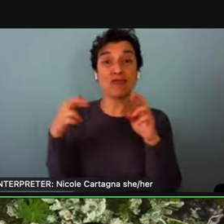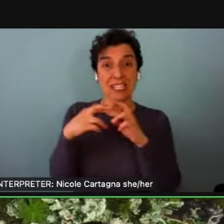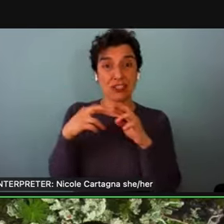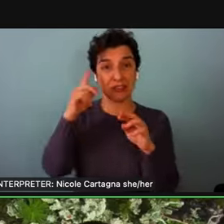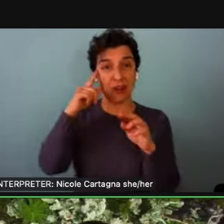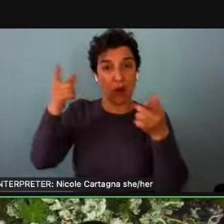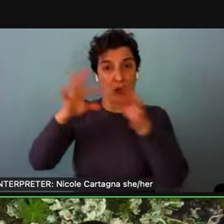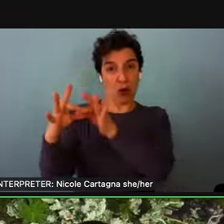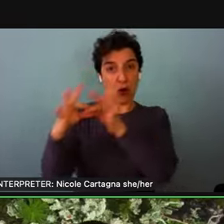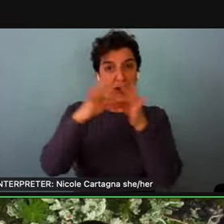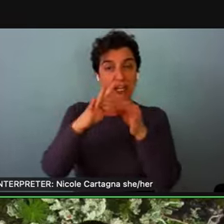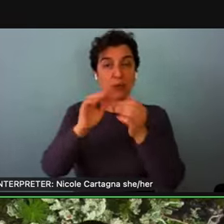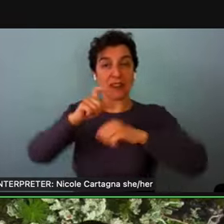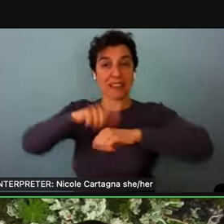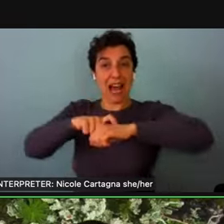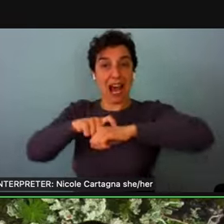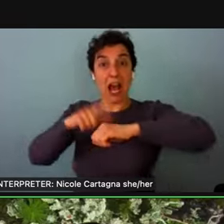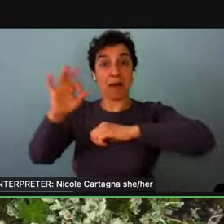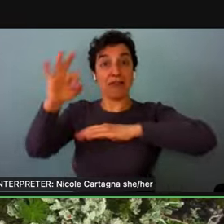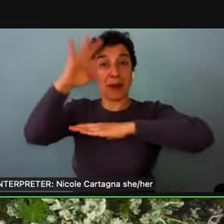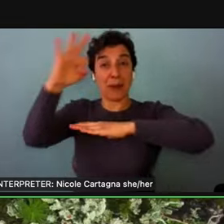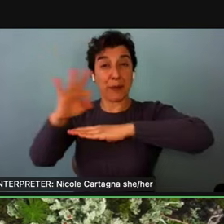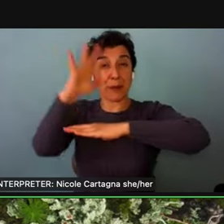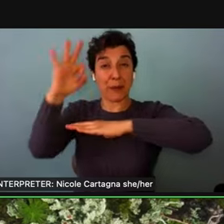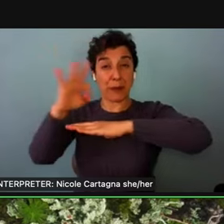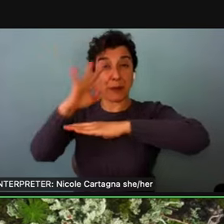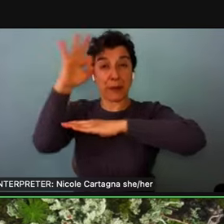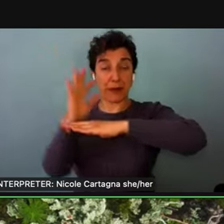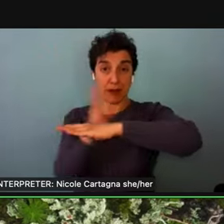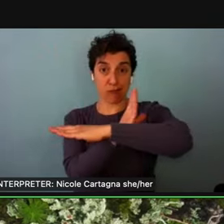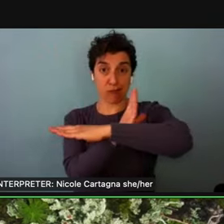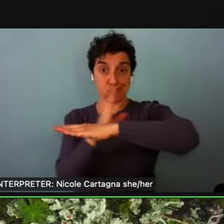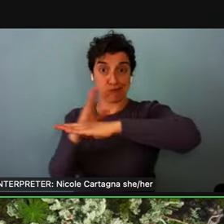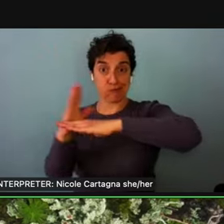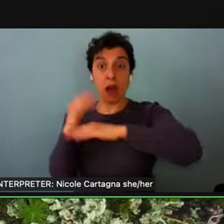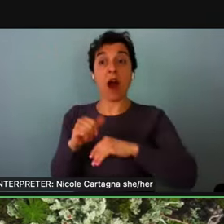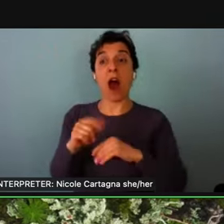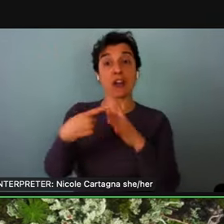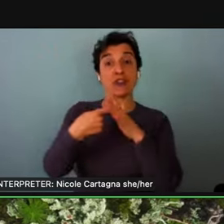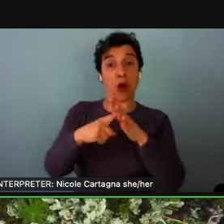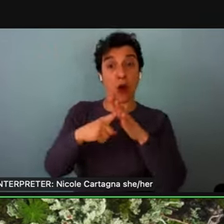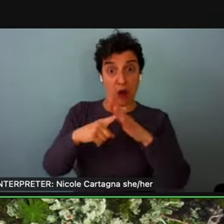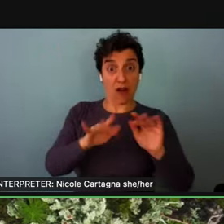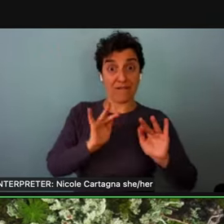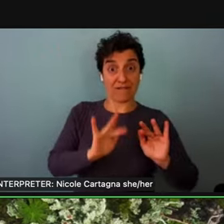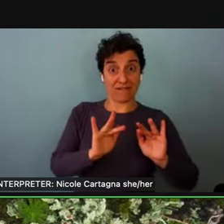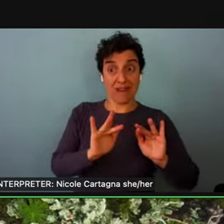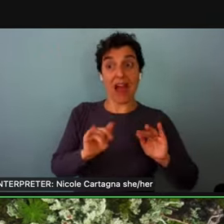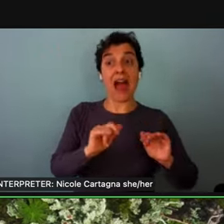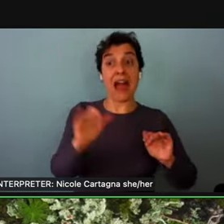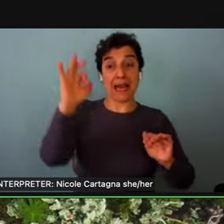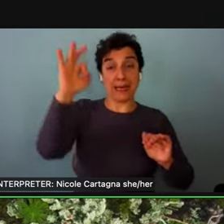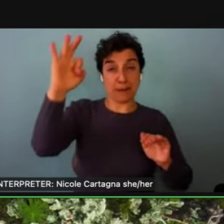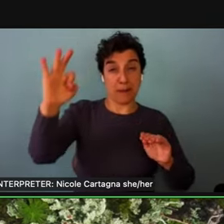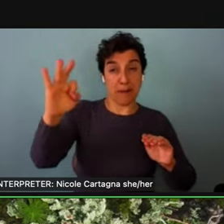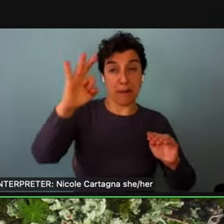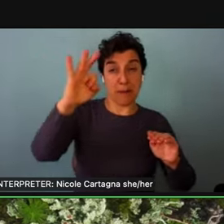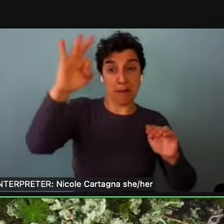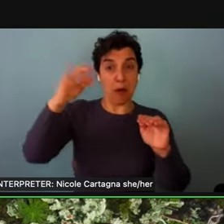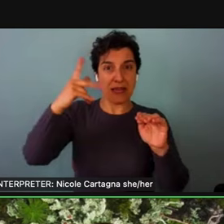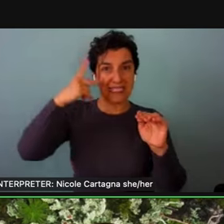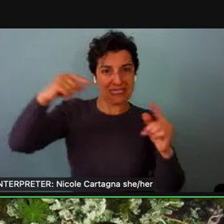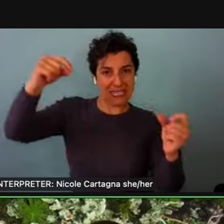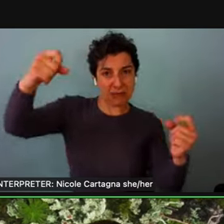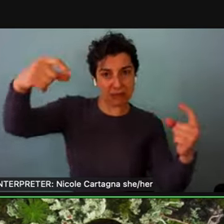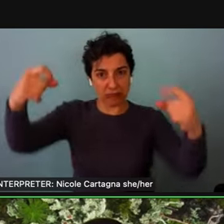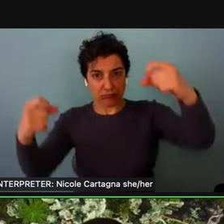the time course of this black circle here. And when I start the video, the black circle is going to move around and we can see how the correlation pattern changes.